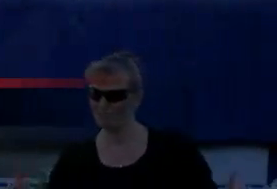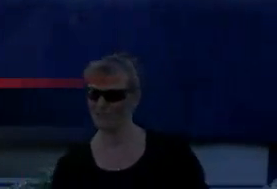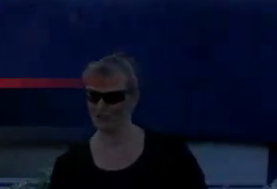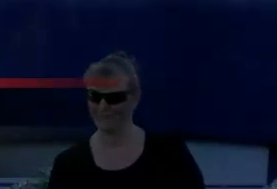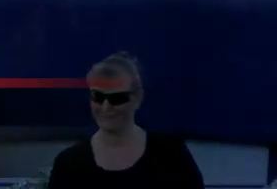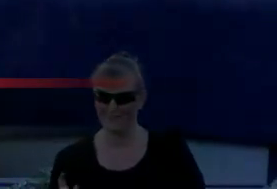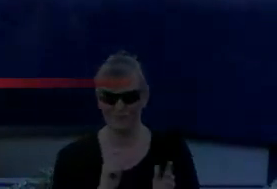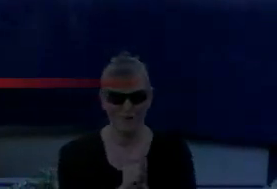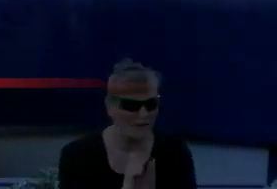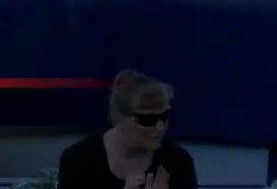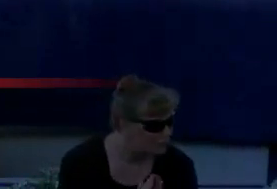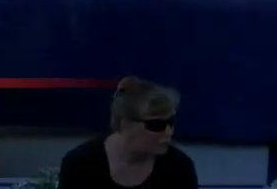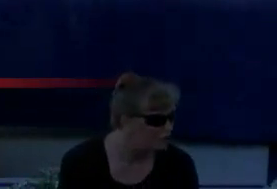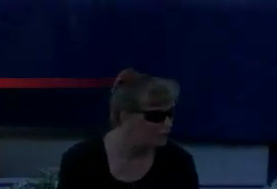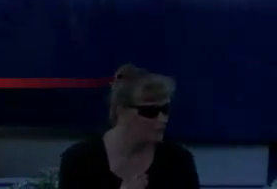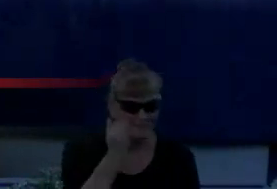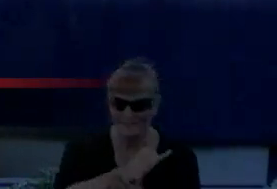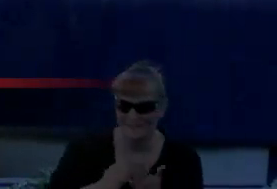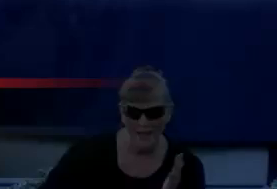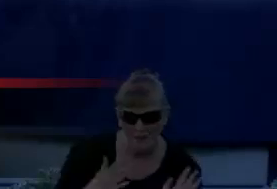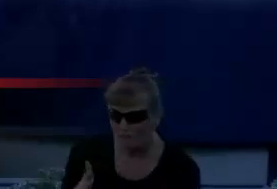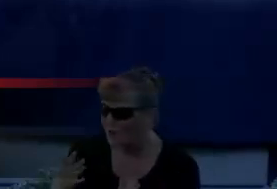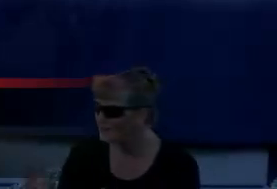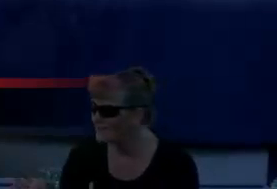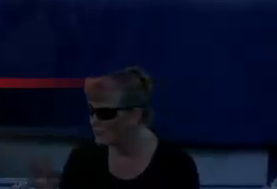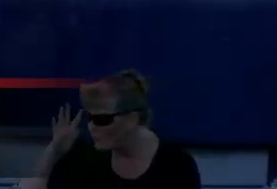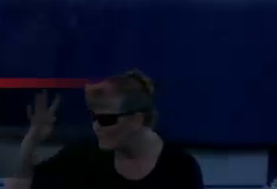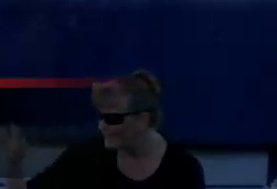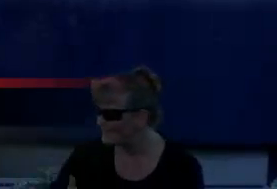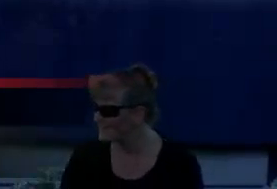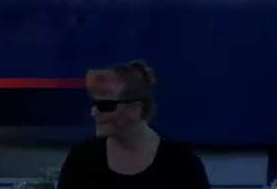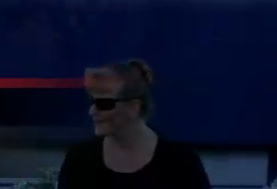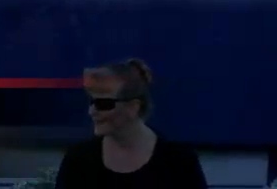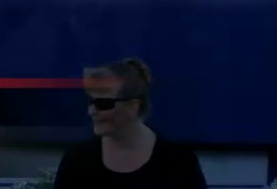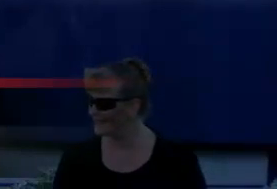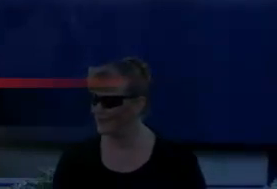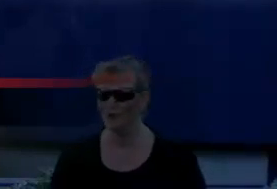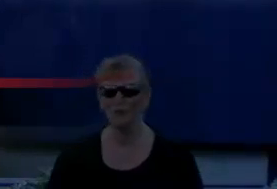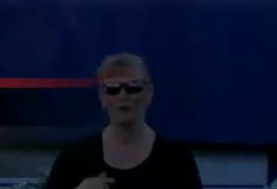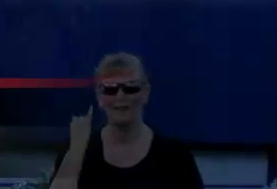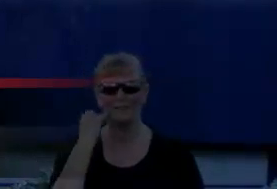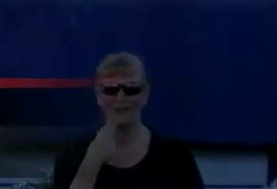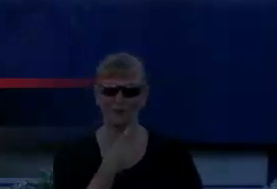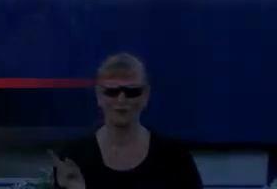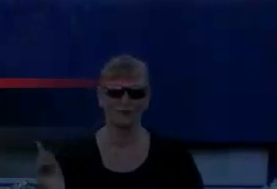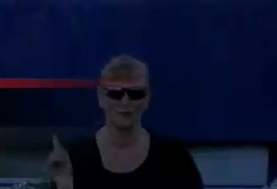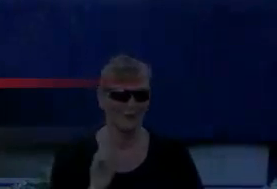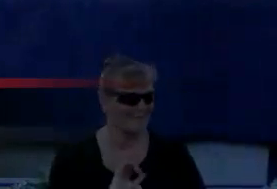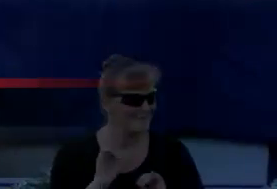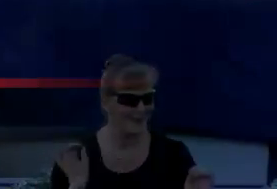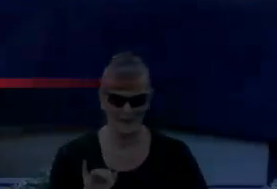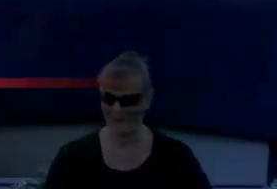by writing a book, designing a process, or inventing something? What if I told you it didn't need to be any of that?